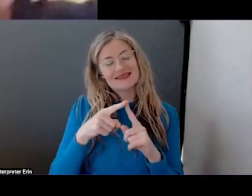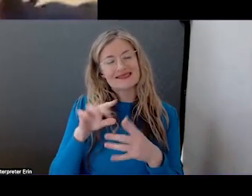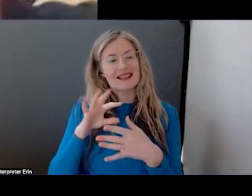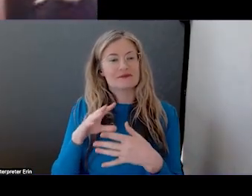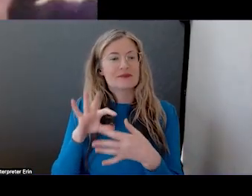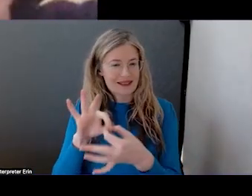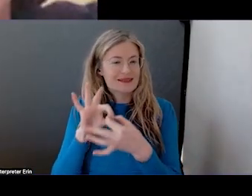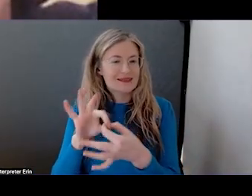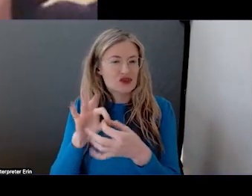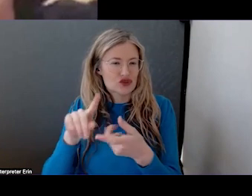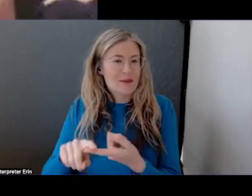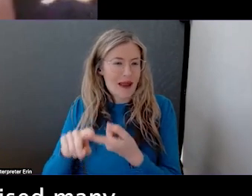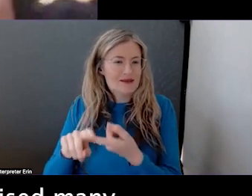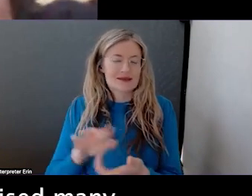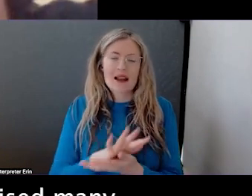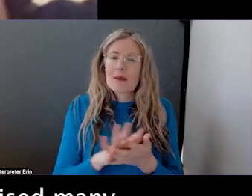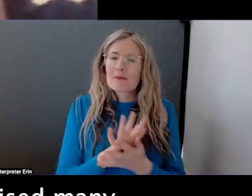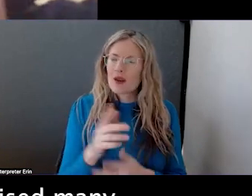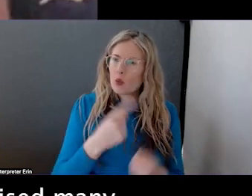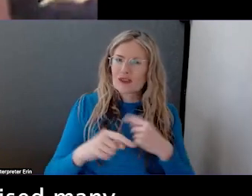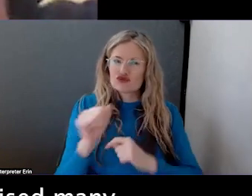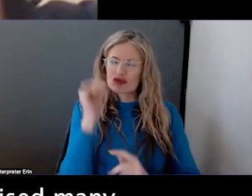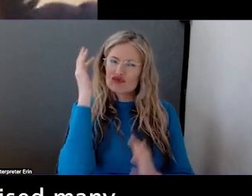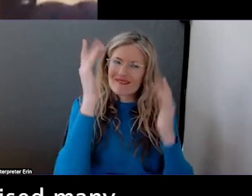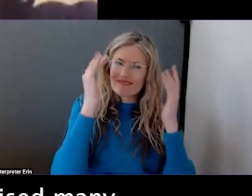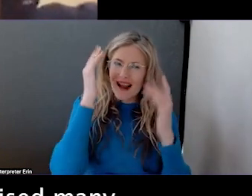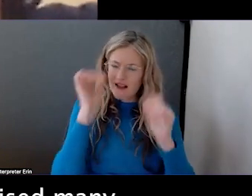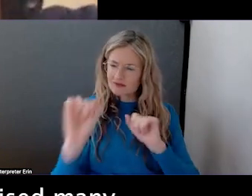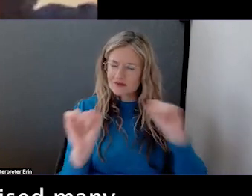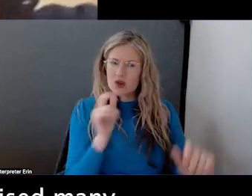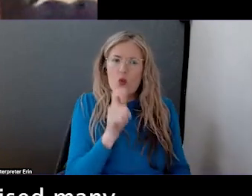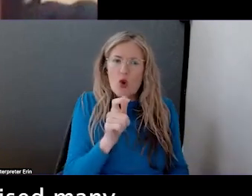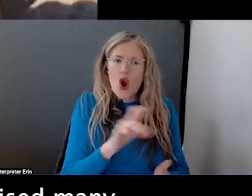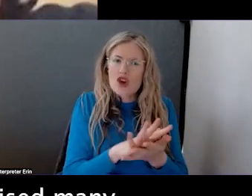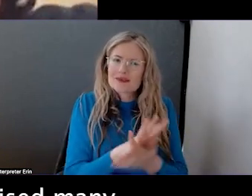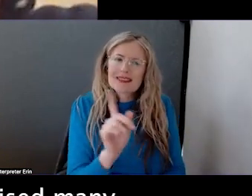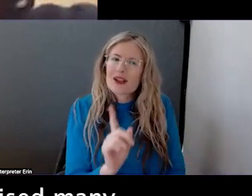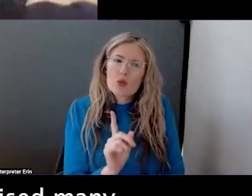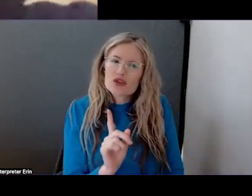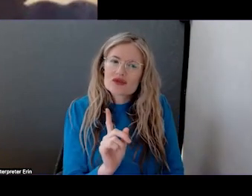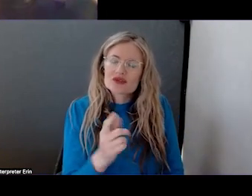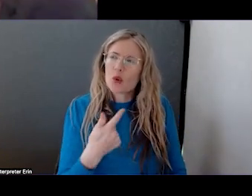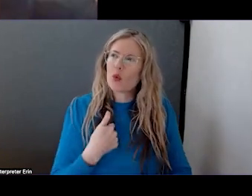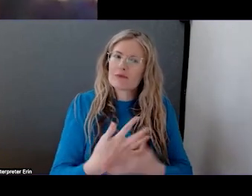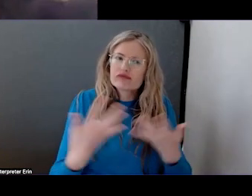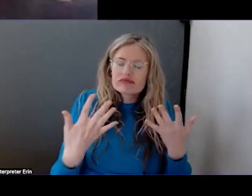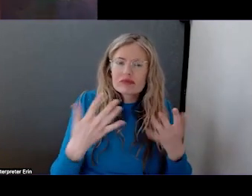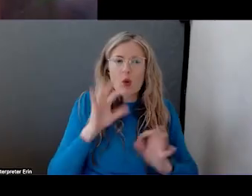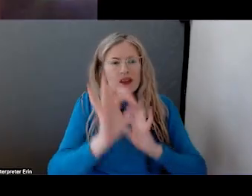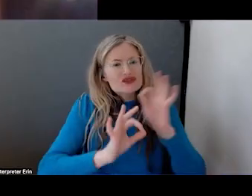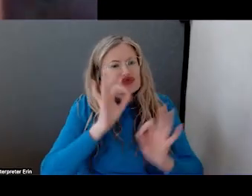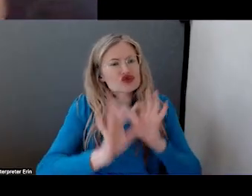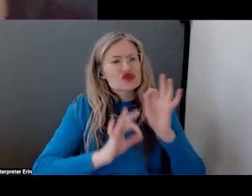in order to have a better participation. We discussed a lot about these things, and we raised many questions about the possibility